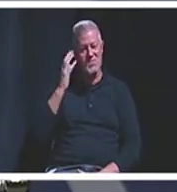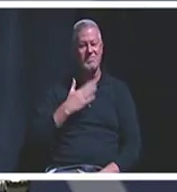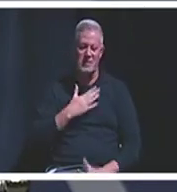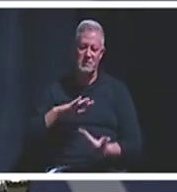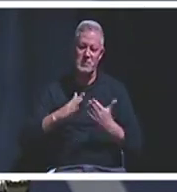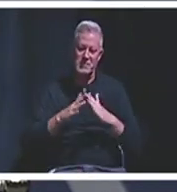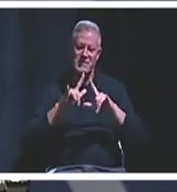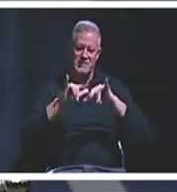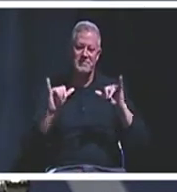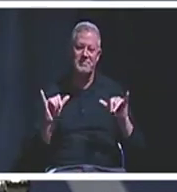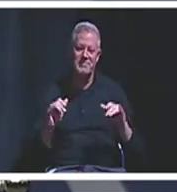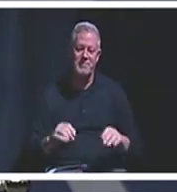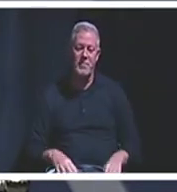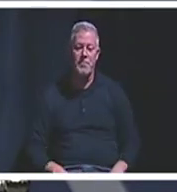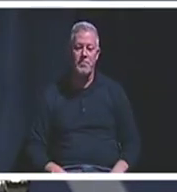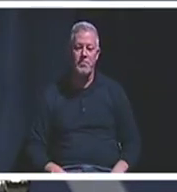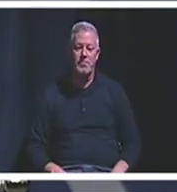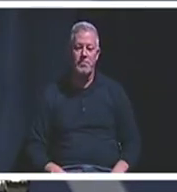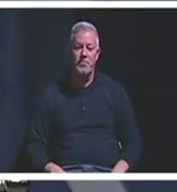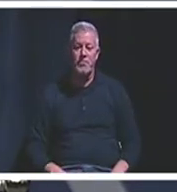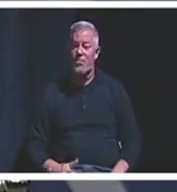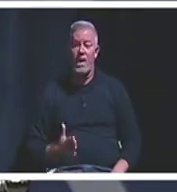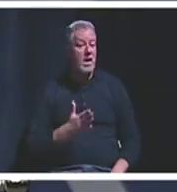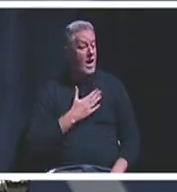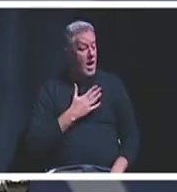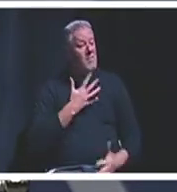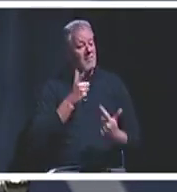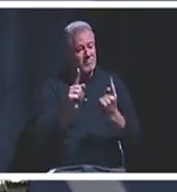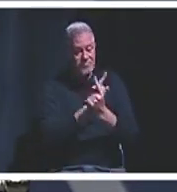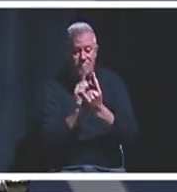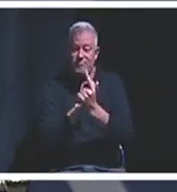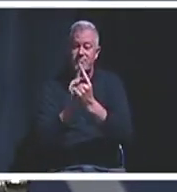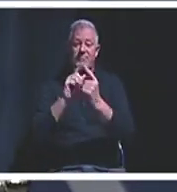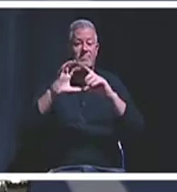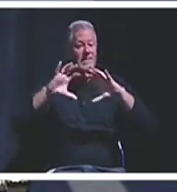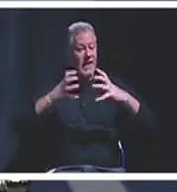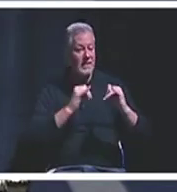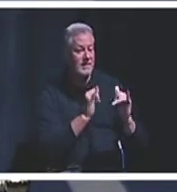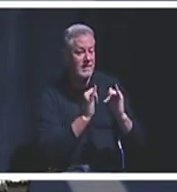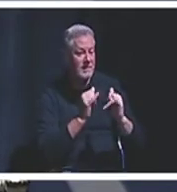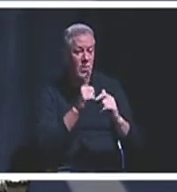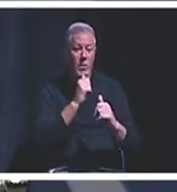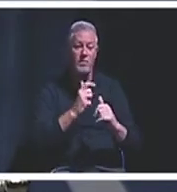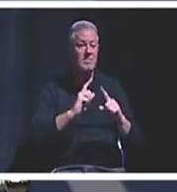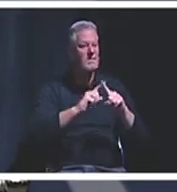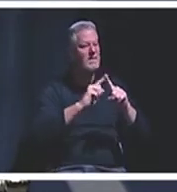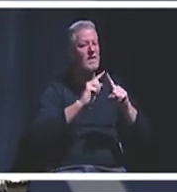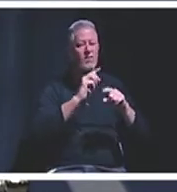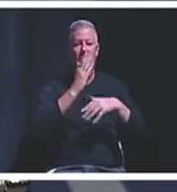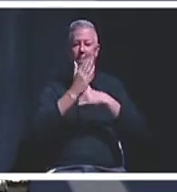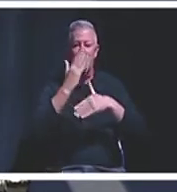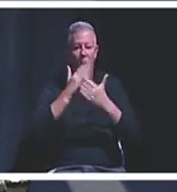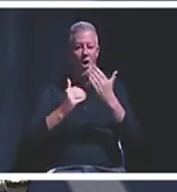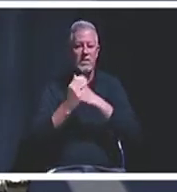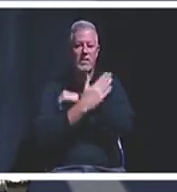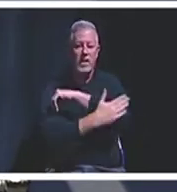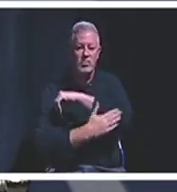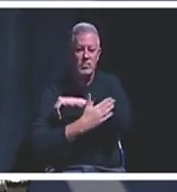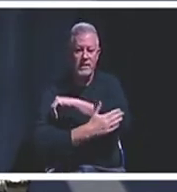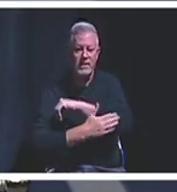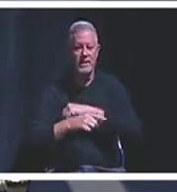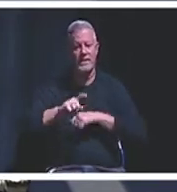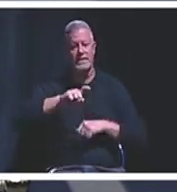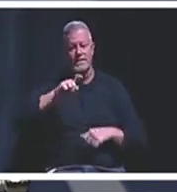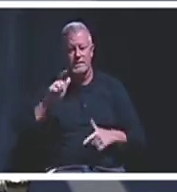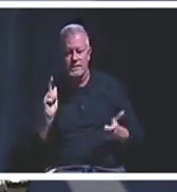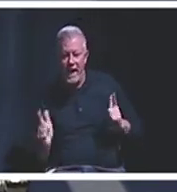community. I'm happy to have known and met classmates who came from different parts of the country: